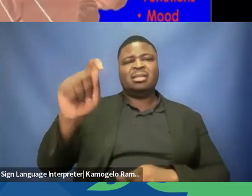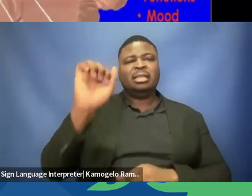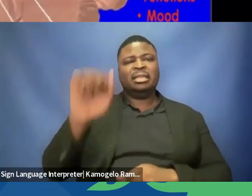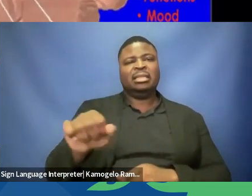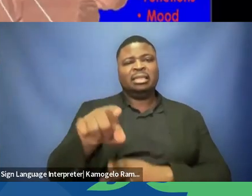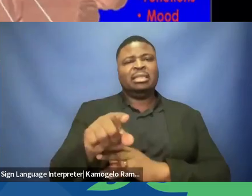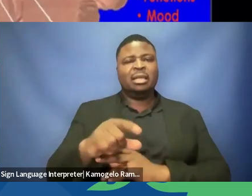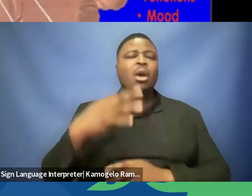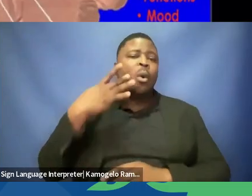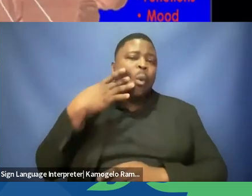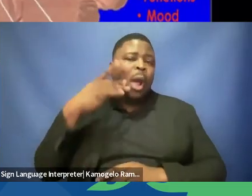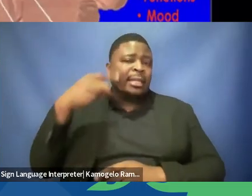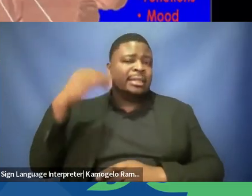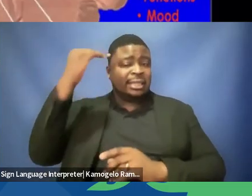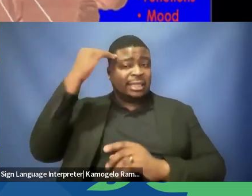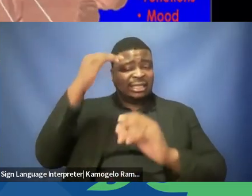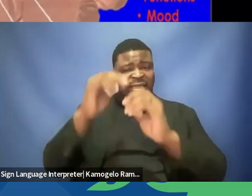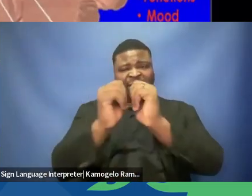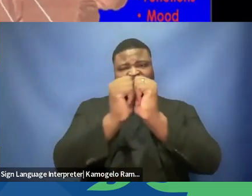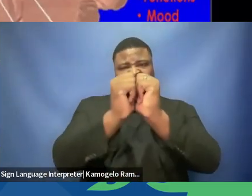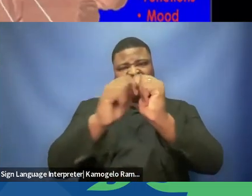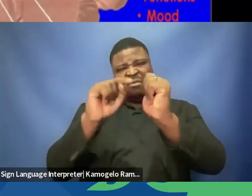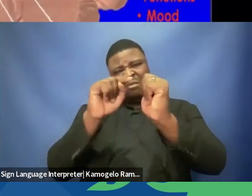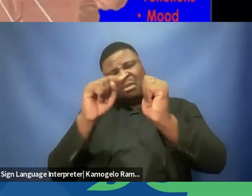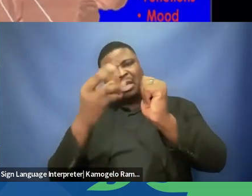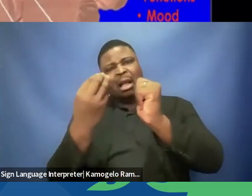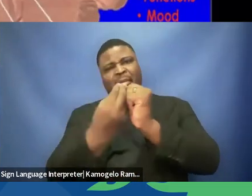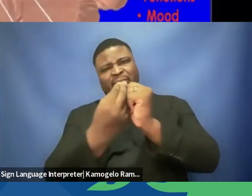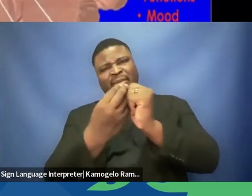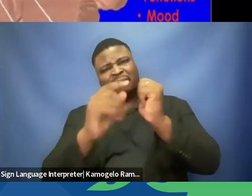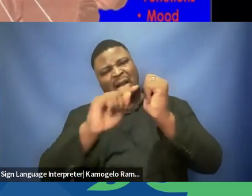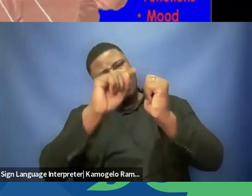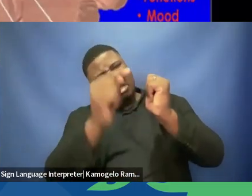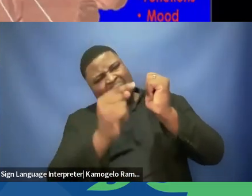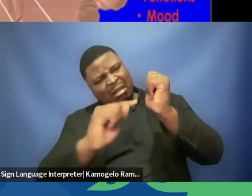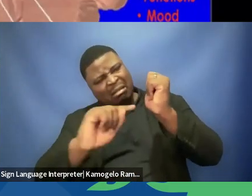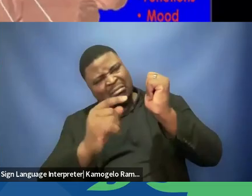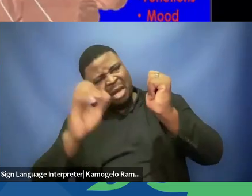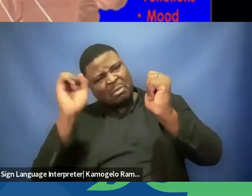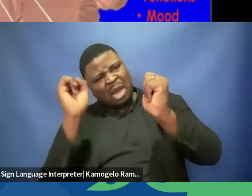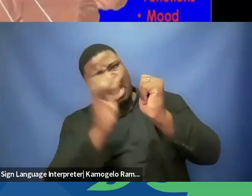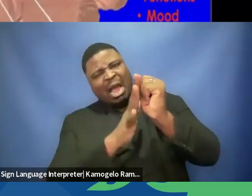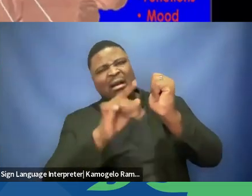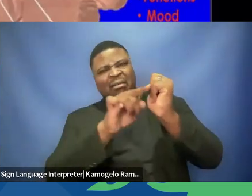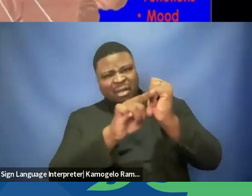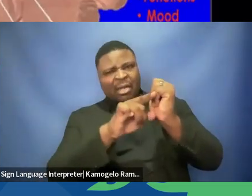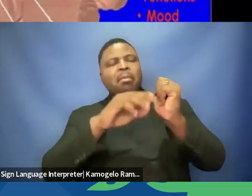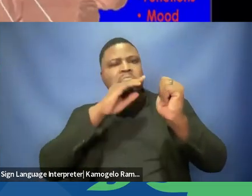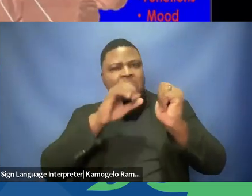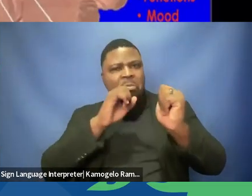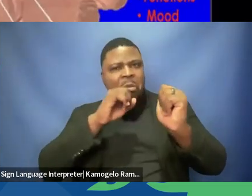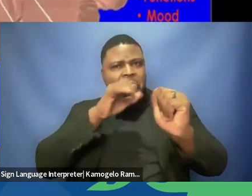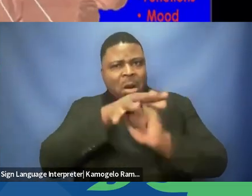is ingested, maybe something we need to know is that caffeine is unstable, and